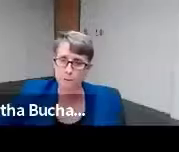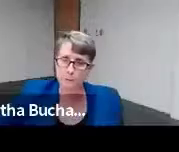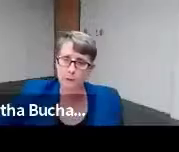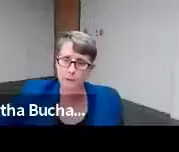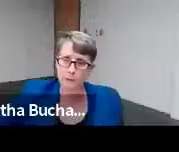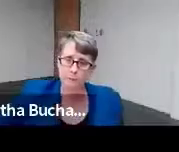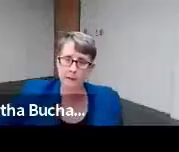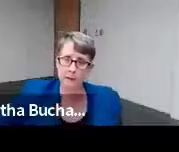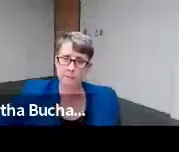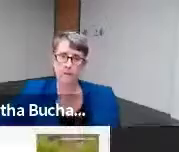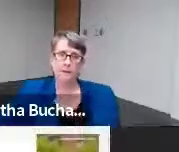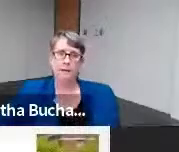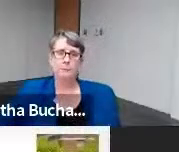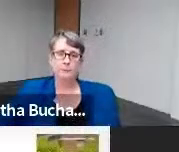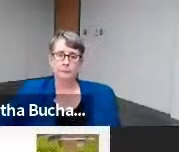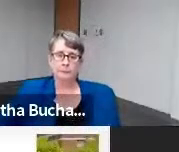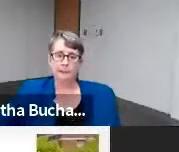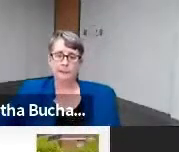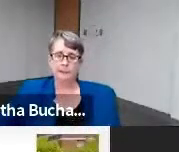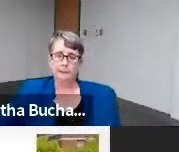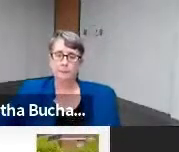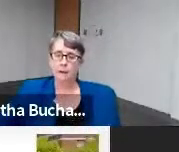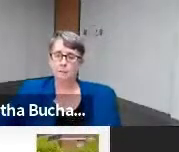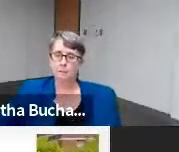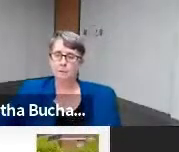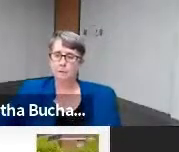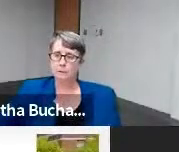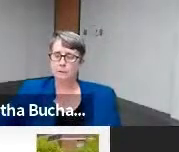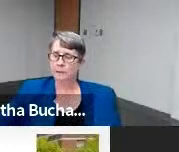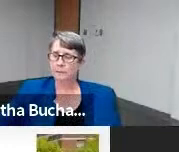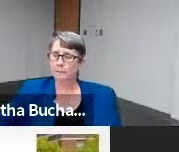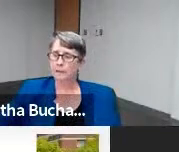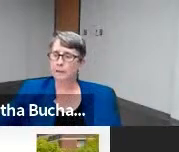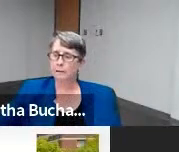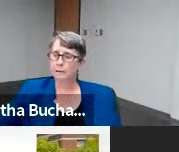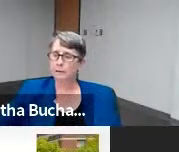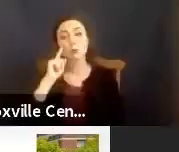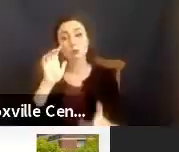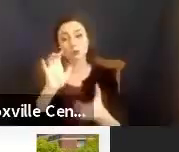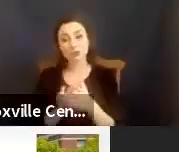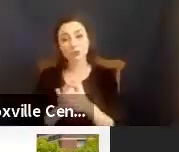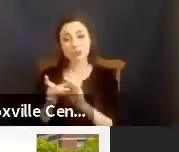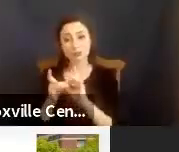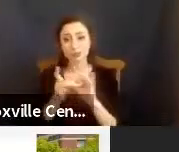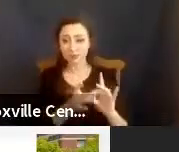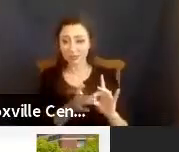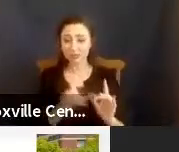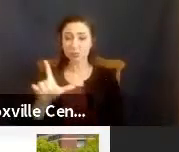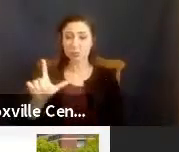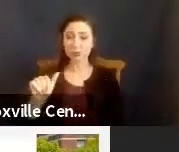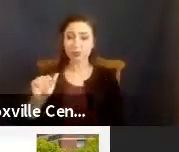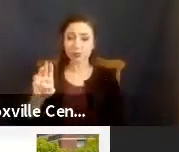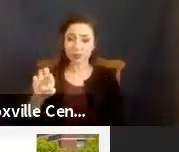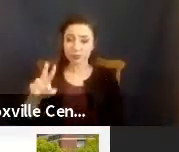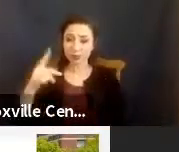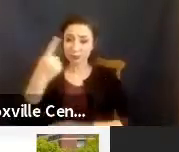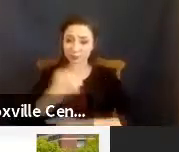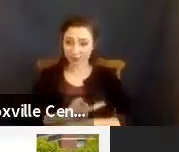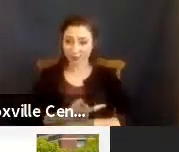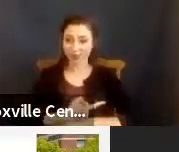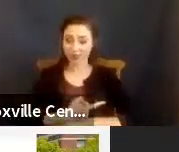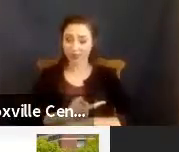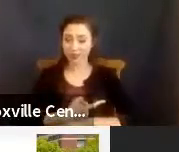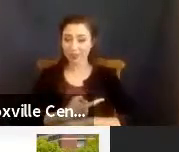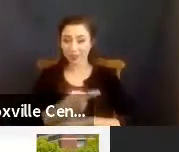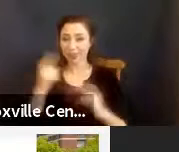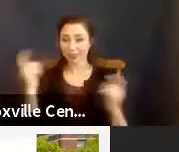have communication with all the different labs, but we believe that was probably due to the Labor Day holiday and labs not running at full